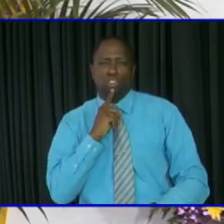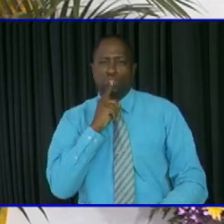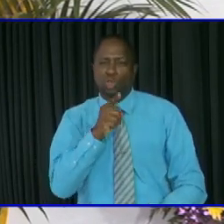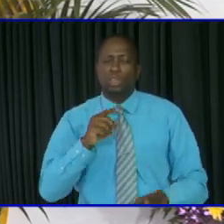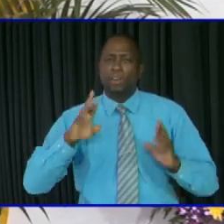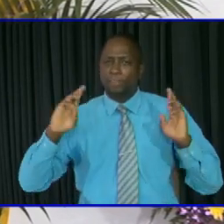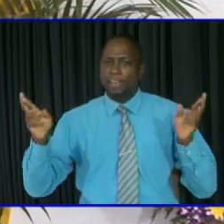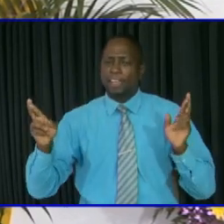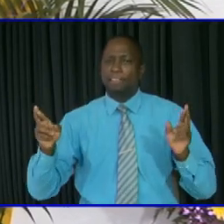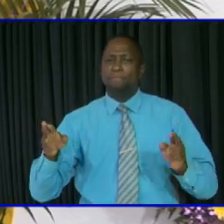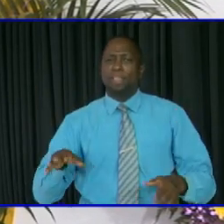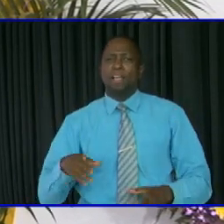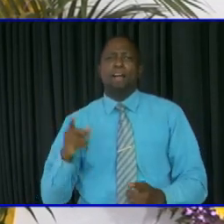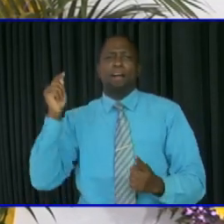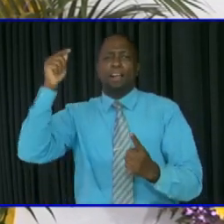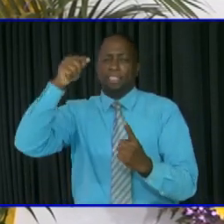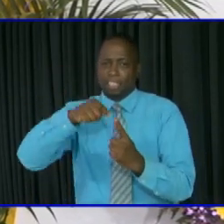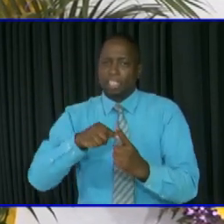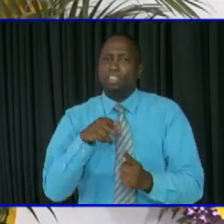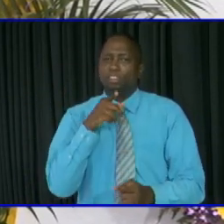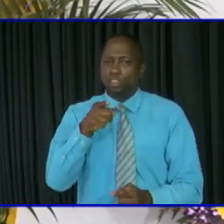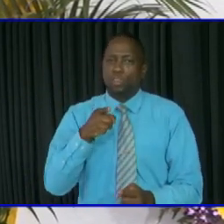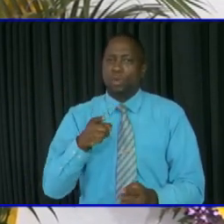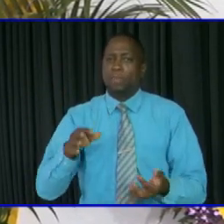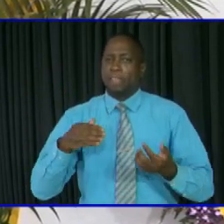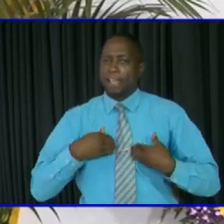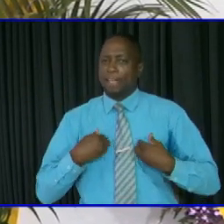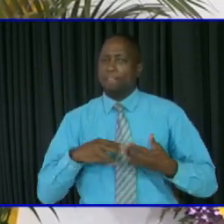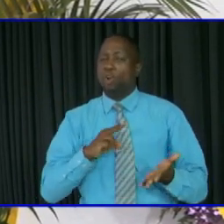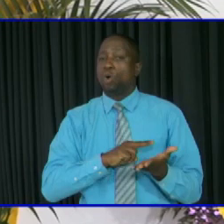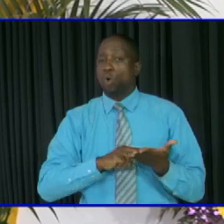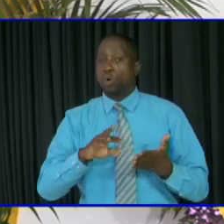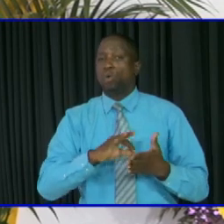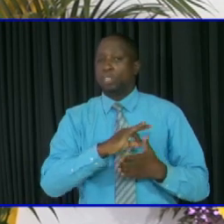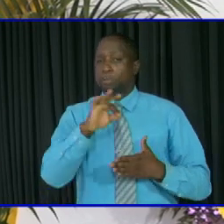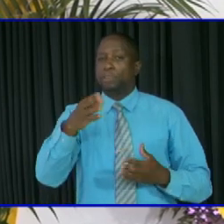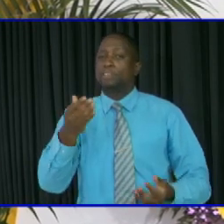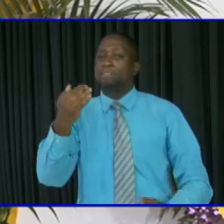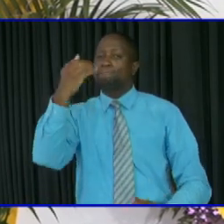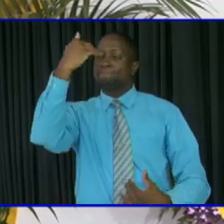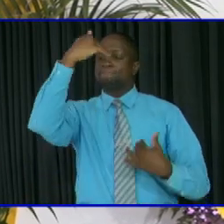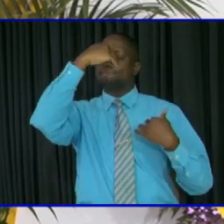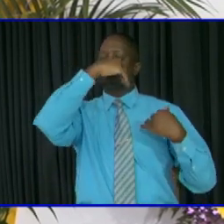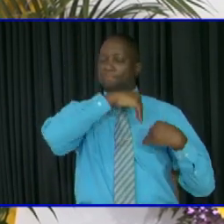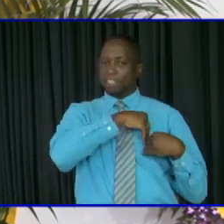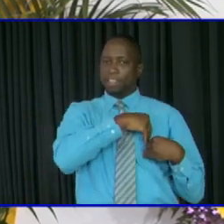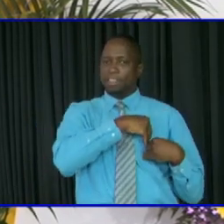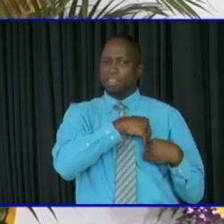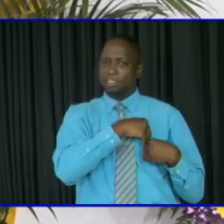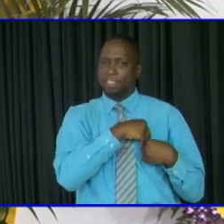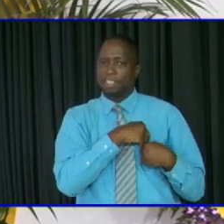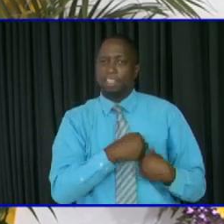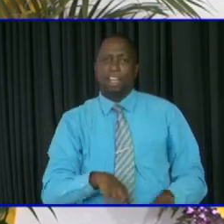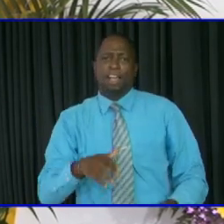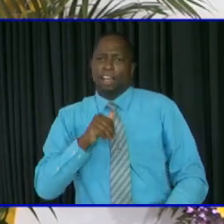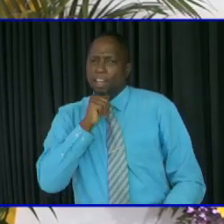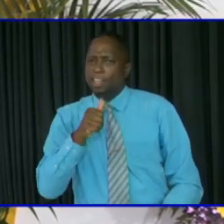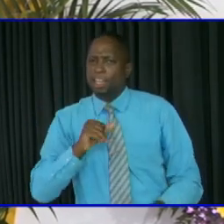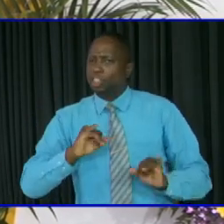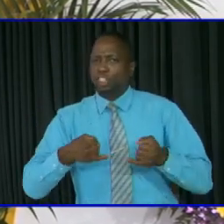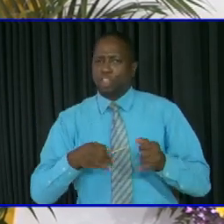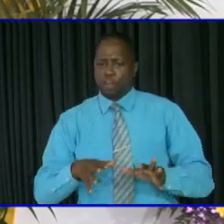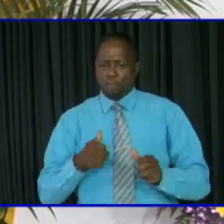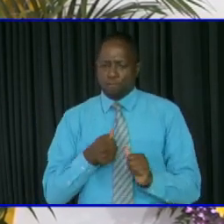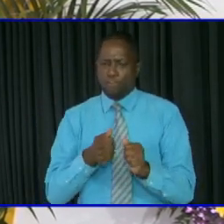are Spirit-led. It is not just about following the inclinations of your heart. It is not just following what your